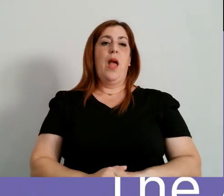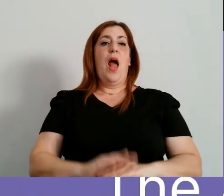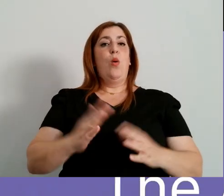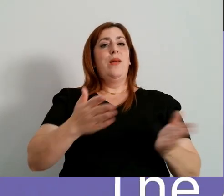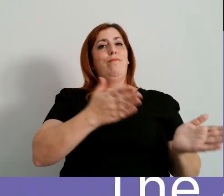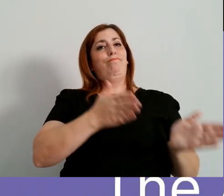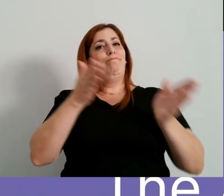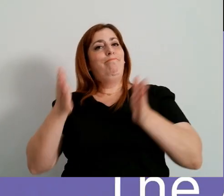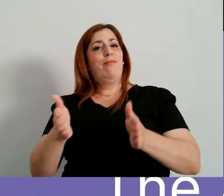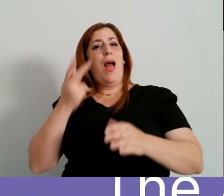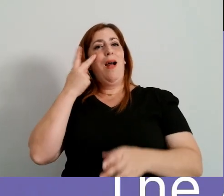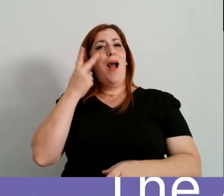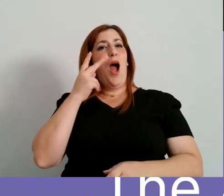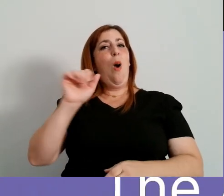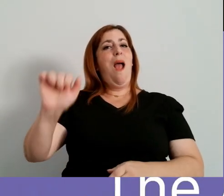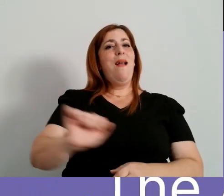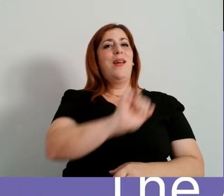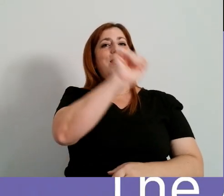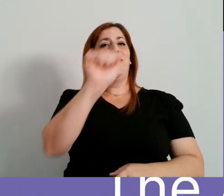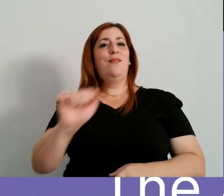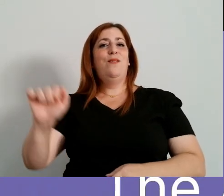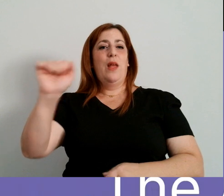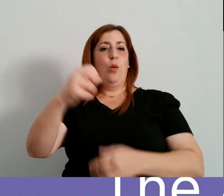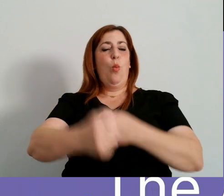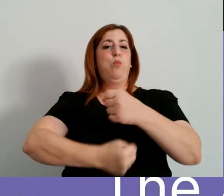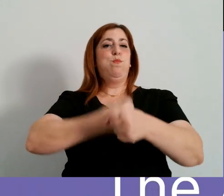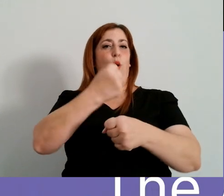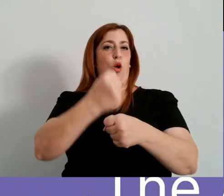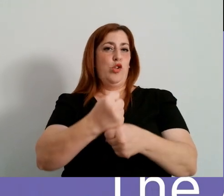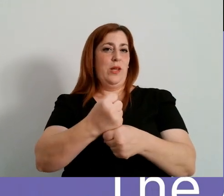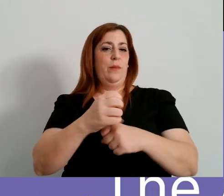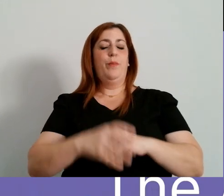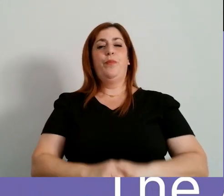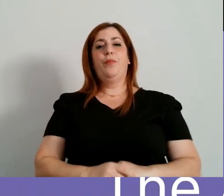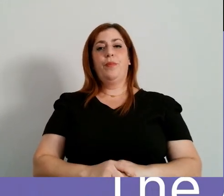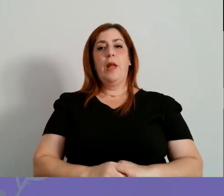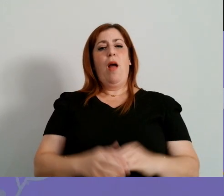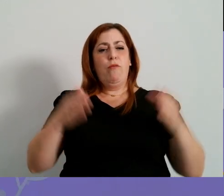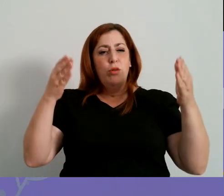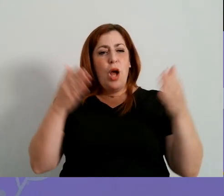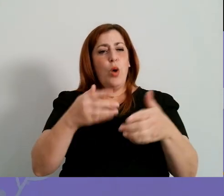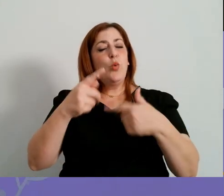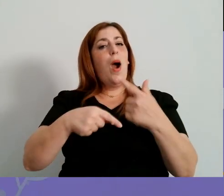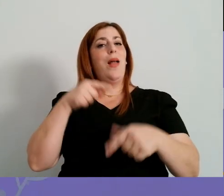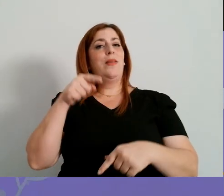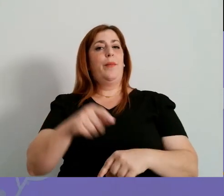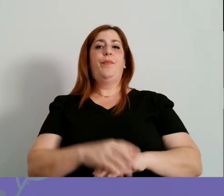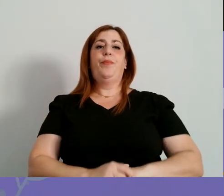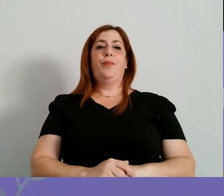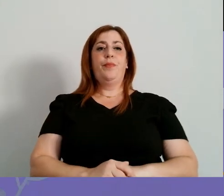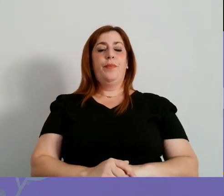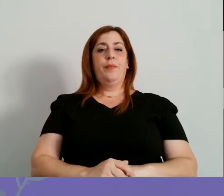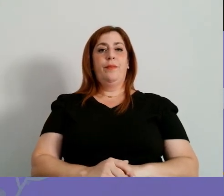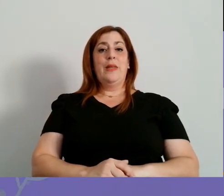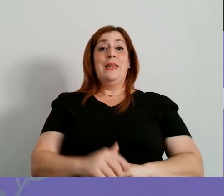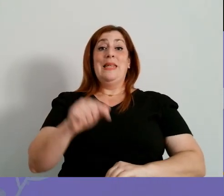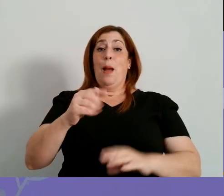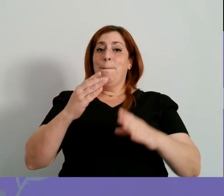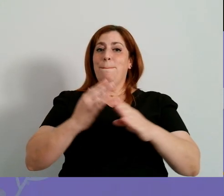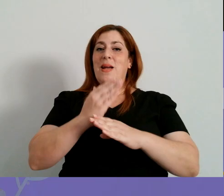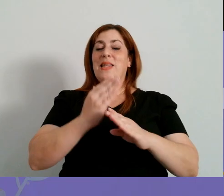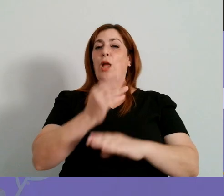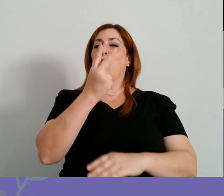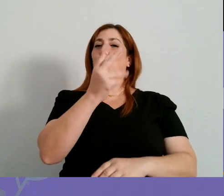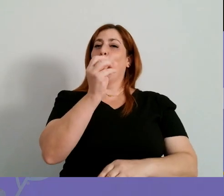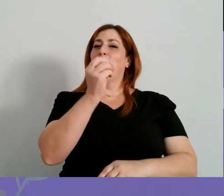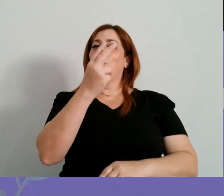And that leads us to the Activate project. So let's go into that a little bit. So Activate was started